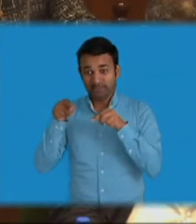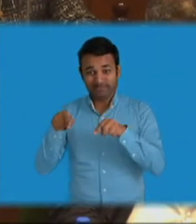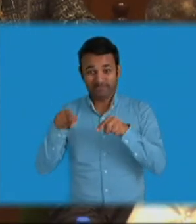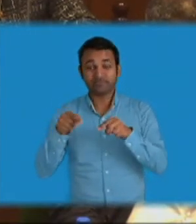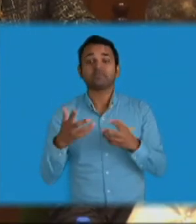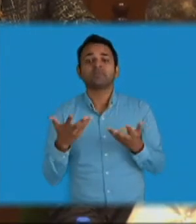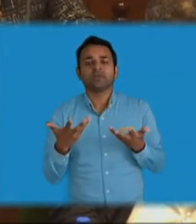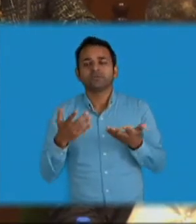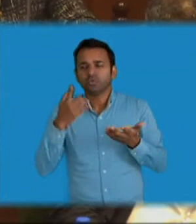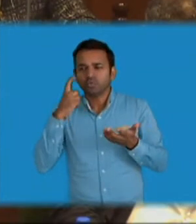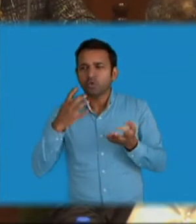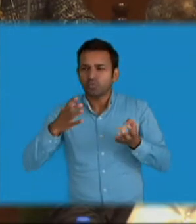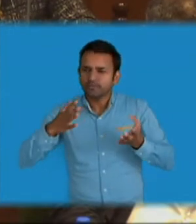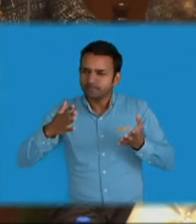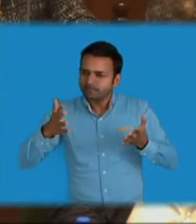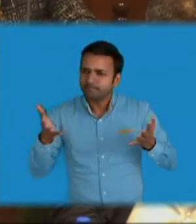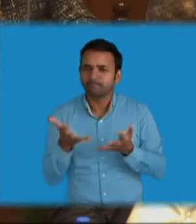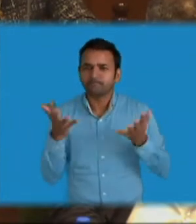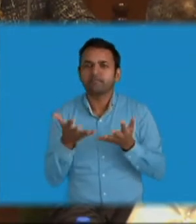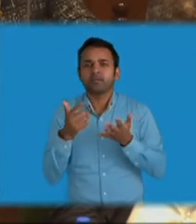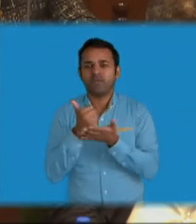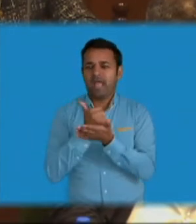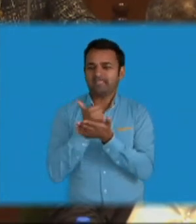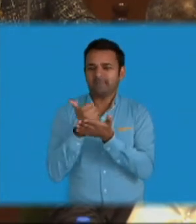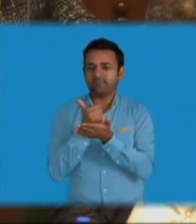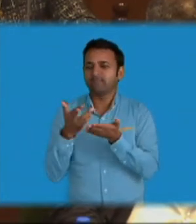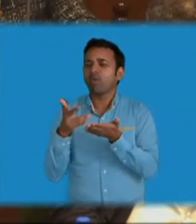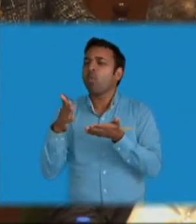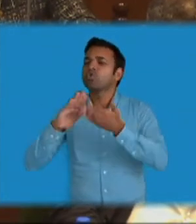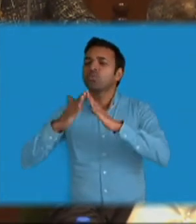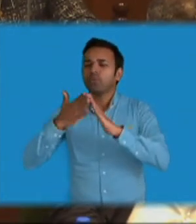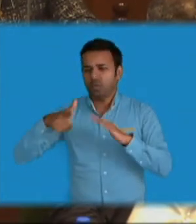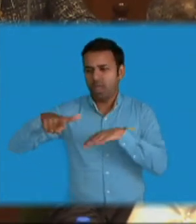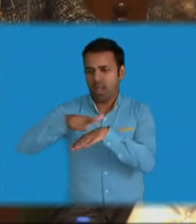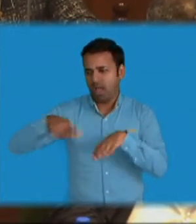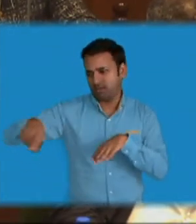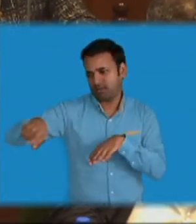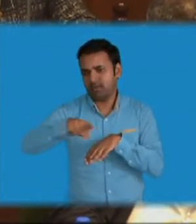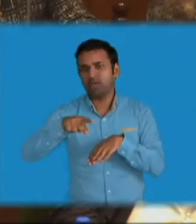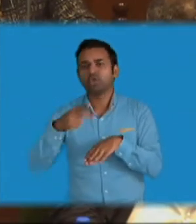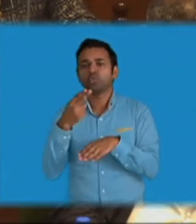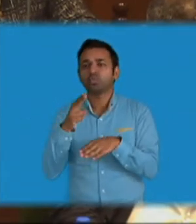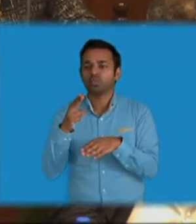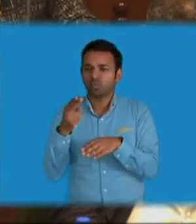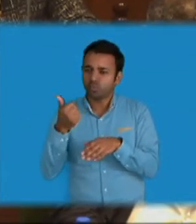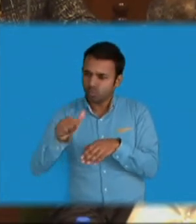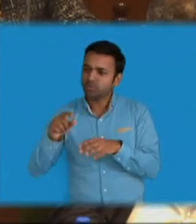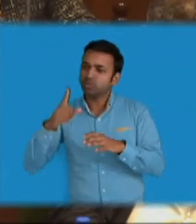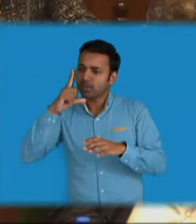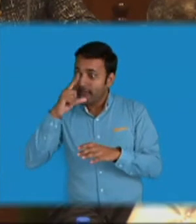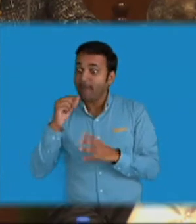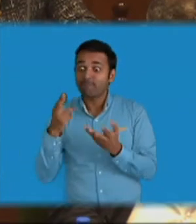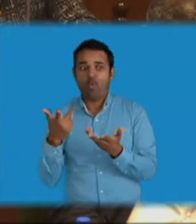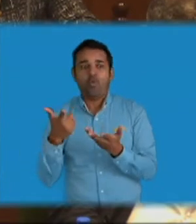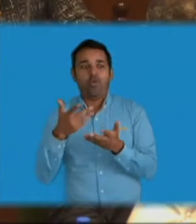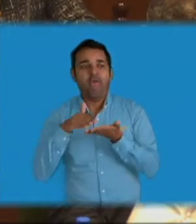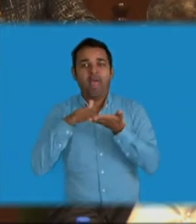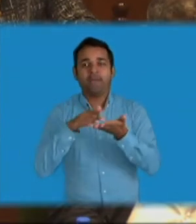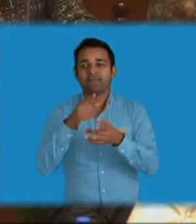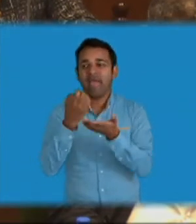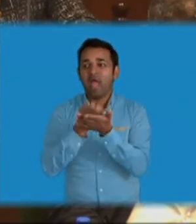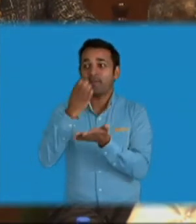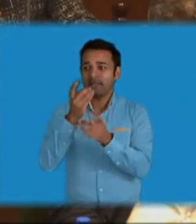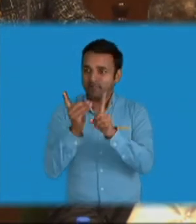active participation of the land-owning communities in the overall economic development cycle and the sharing of benefits. In